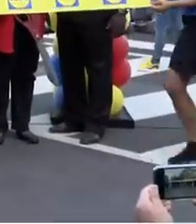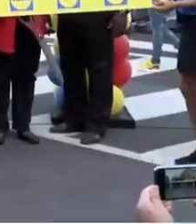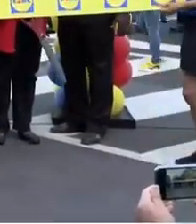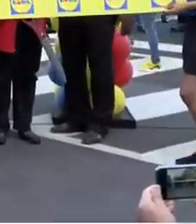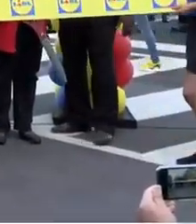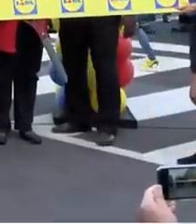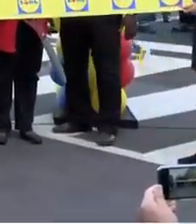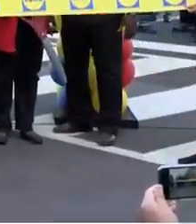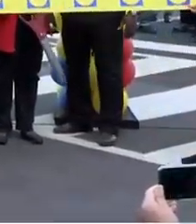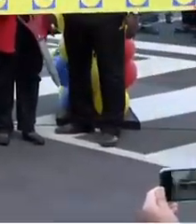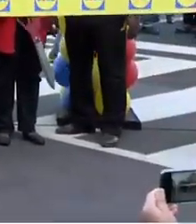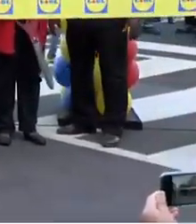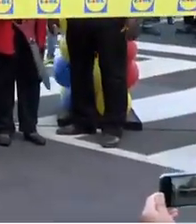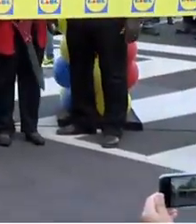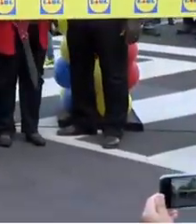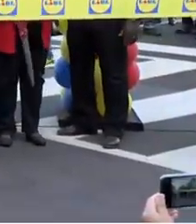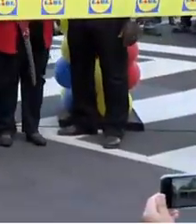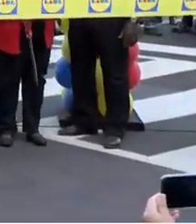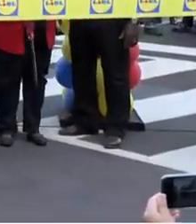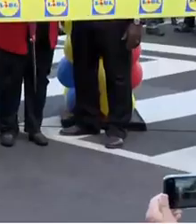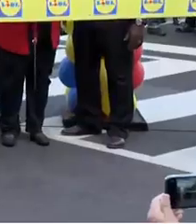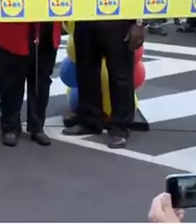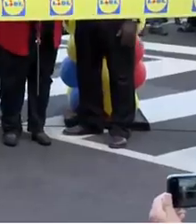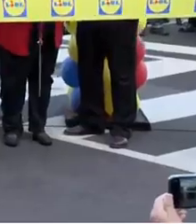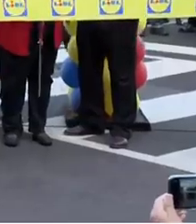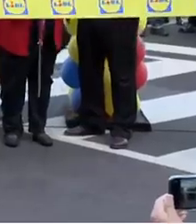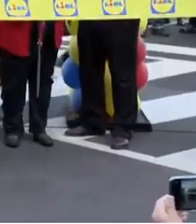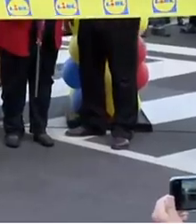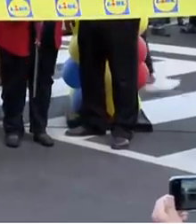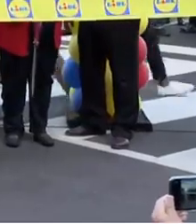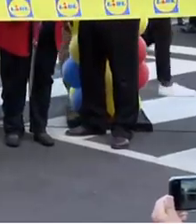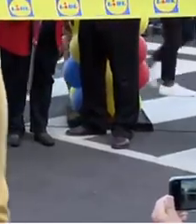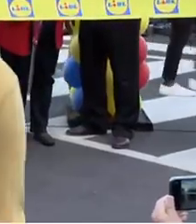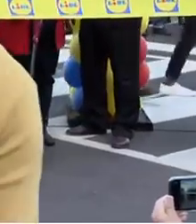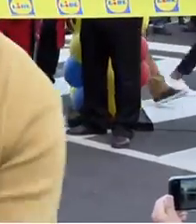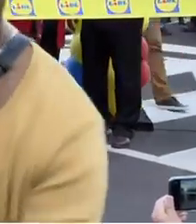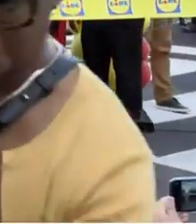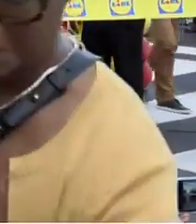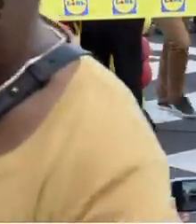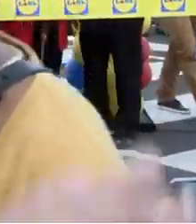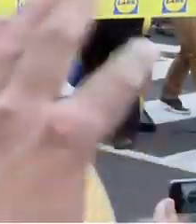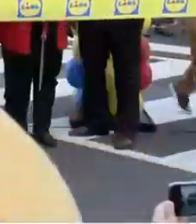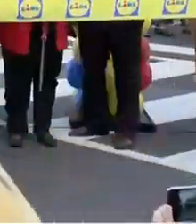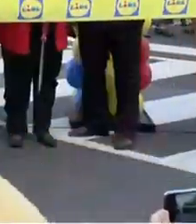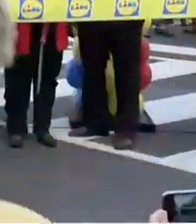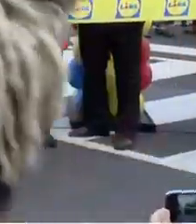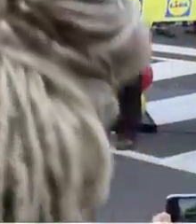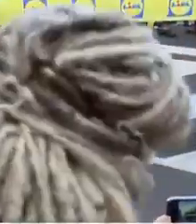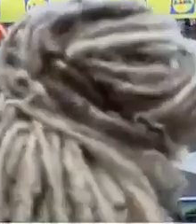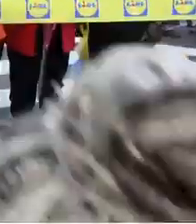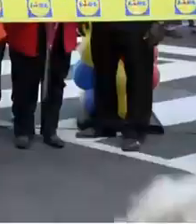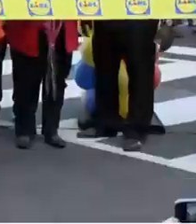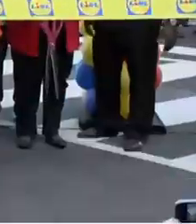No, ma'am. Miss. Come back here with me. All right, let's get it. Assalamu alaikum.